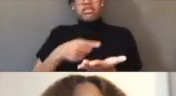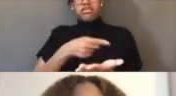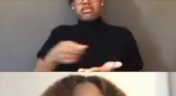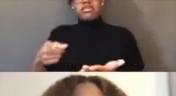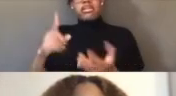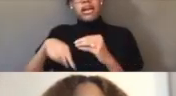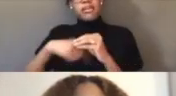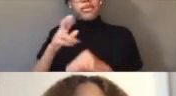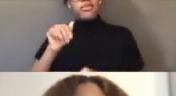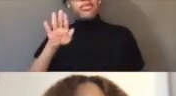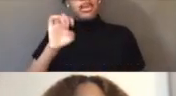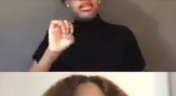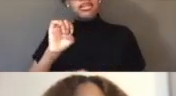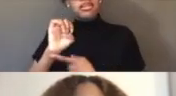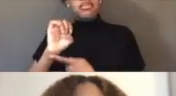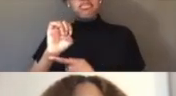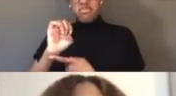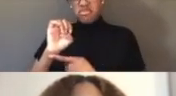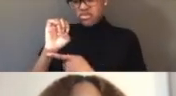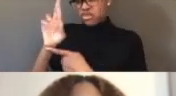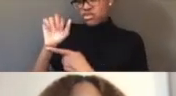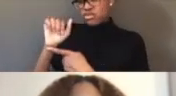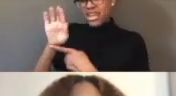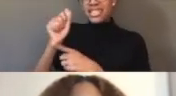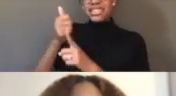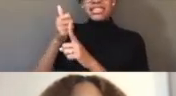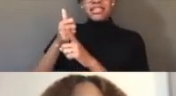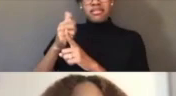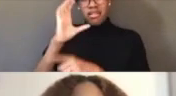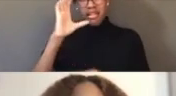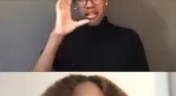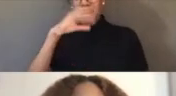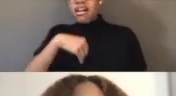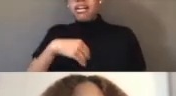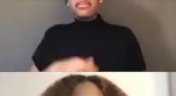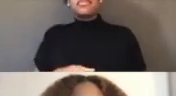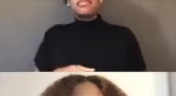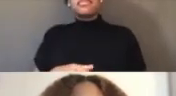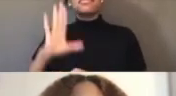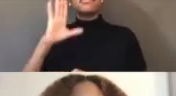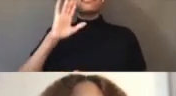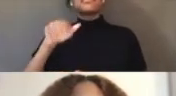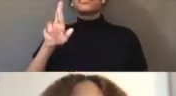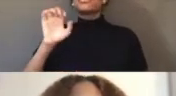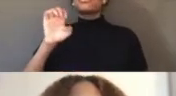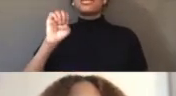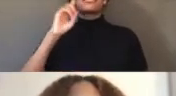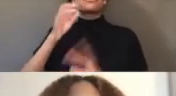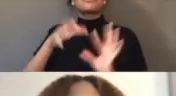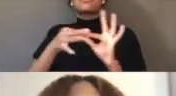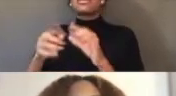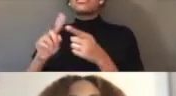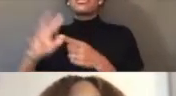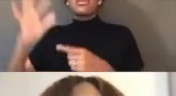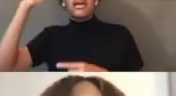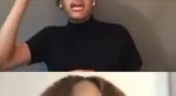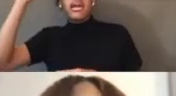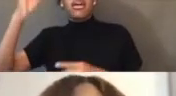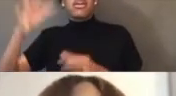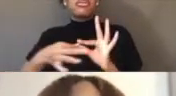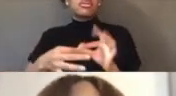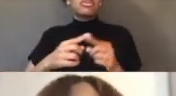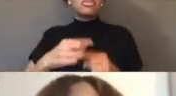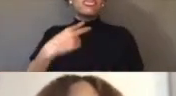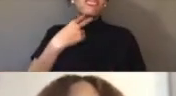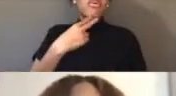present. As a topic, it slips in and out of our lives, attaching to everyday things like hair and clothes, to speaking, to how my boys